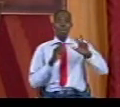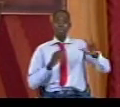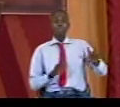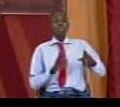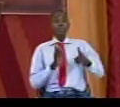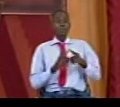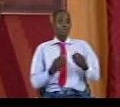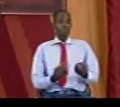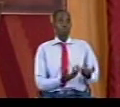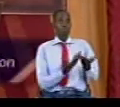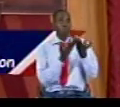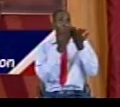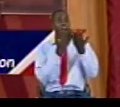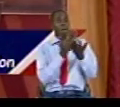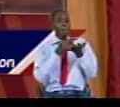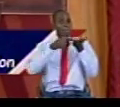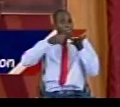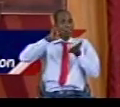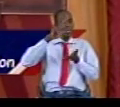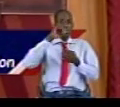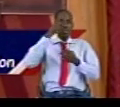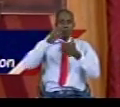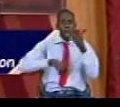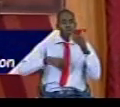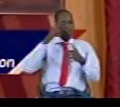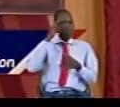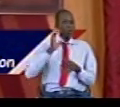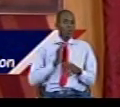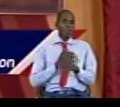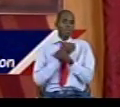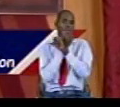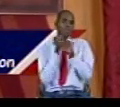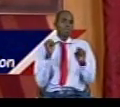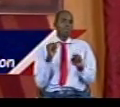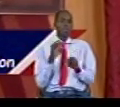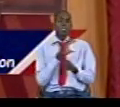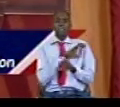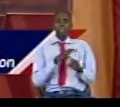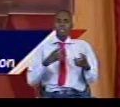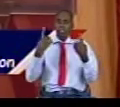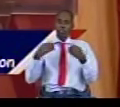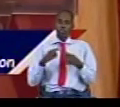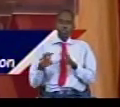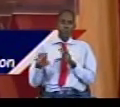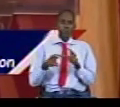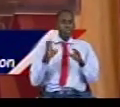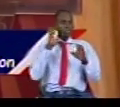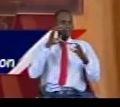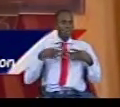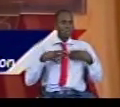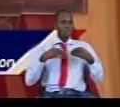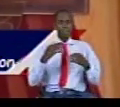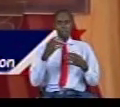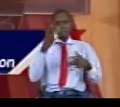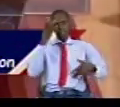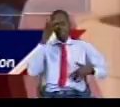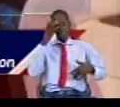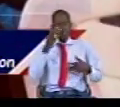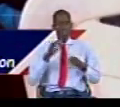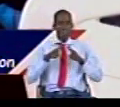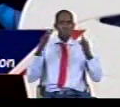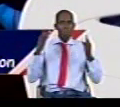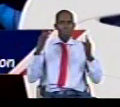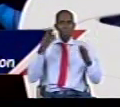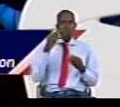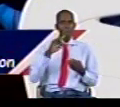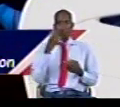pay the price for our redemption. That's what he came to do. Yes, he healed the sick, he opened the eyes of the blind, he raised the dead.